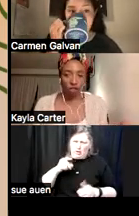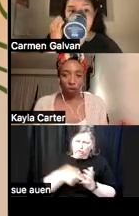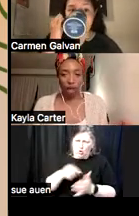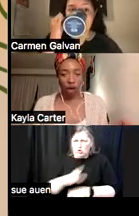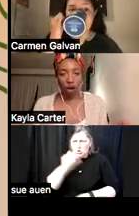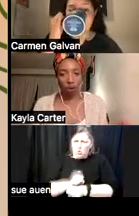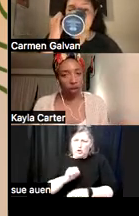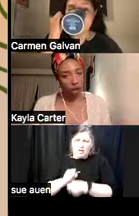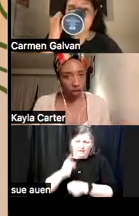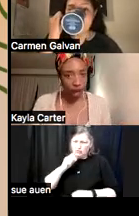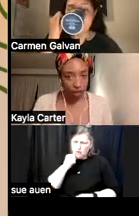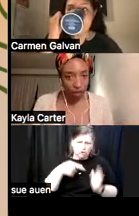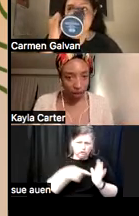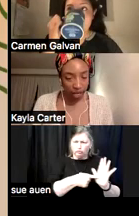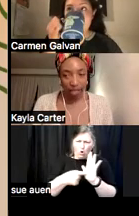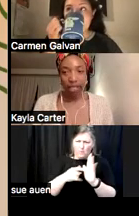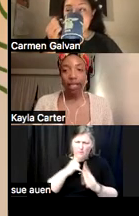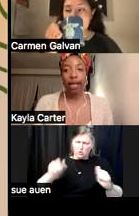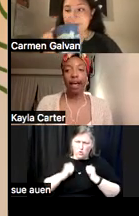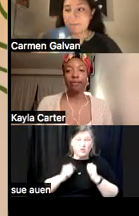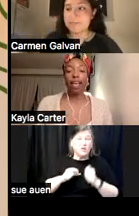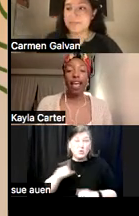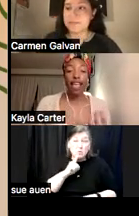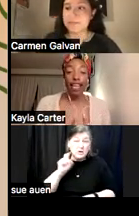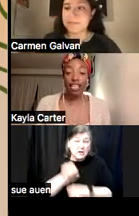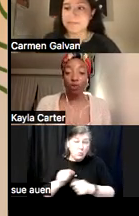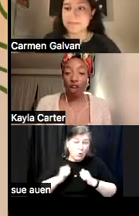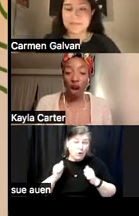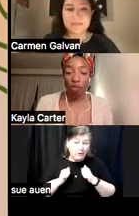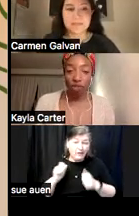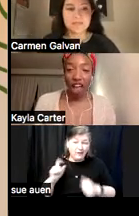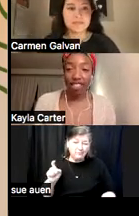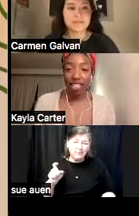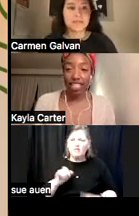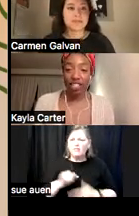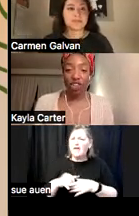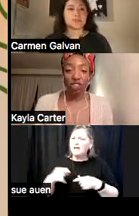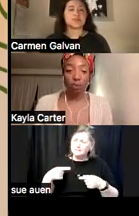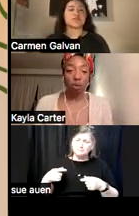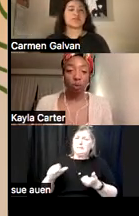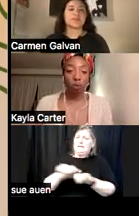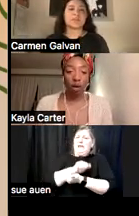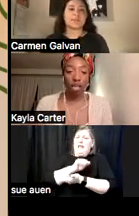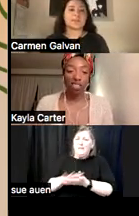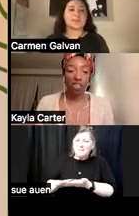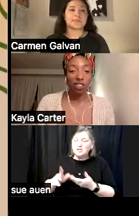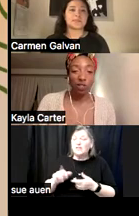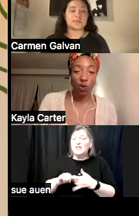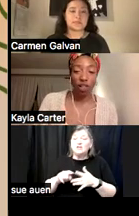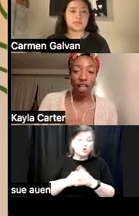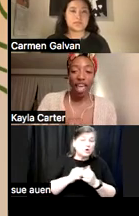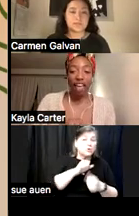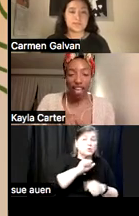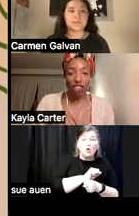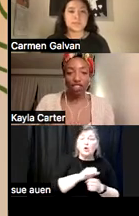you're not showing people how hard you're working, are you actually working? And that is really harmful for us, because that starts maybe with work, it starts in